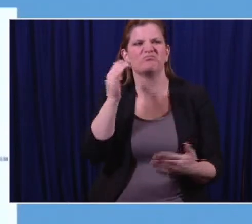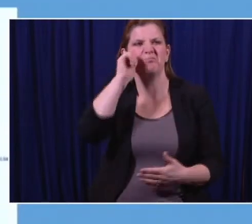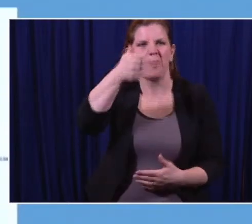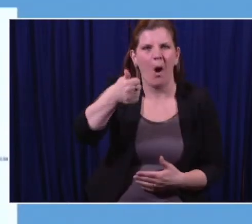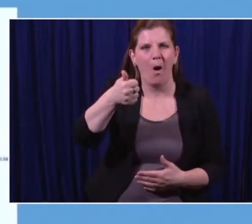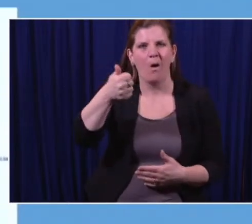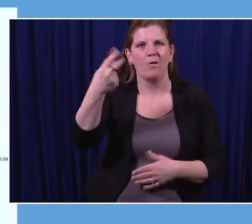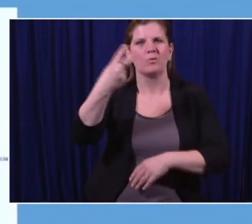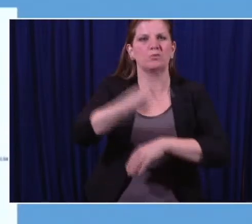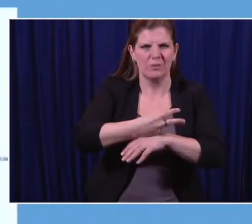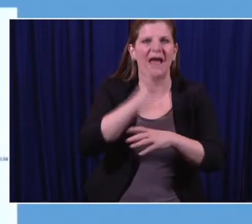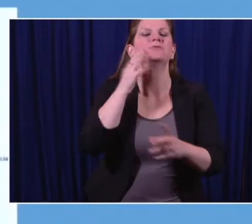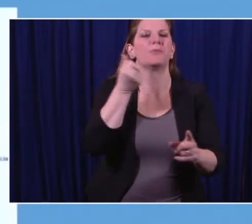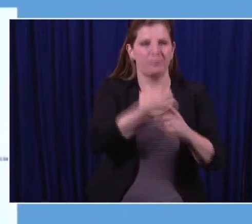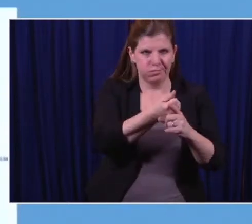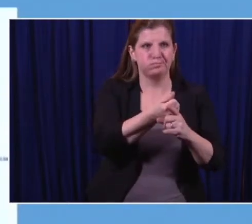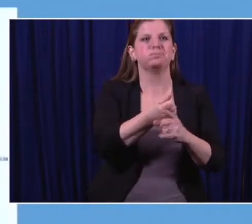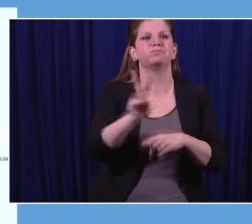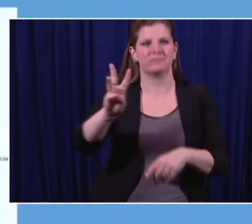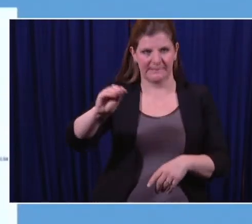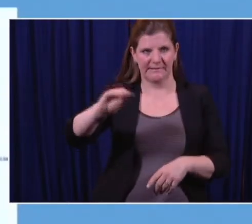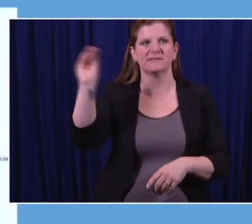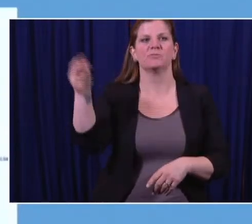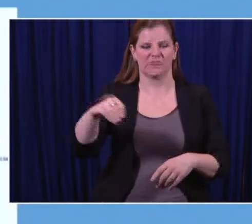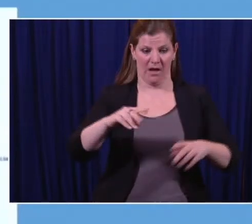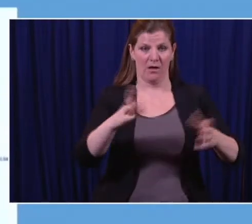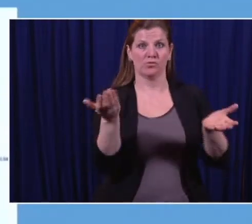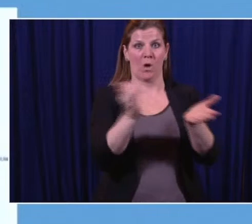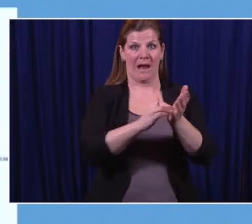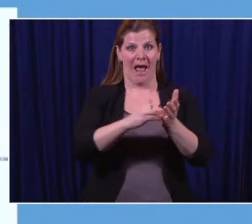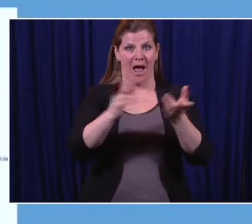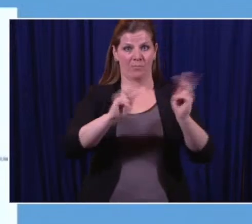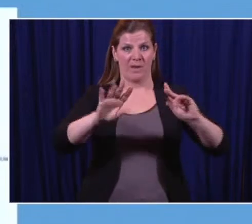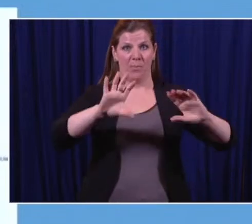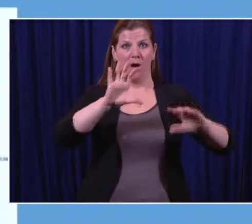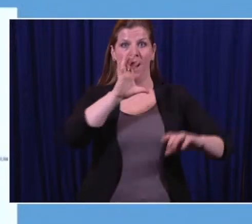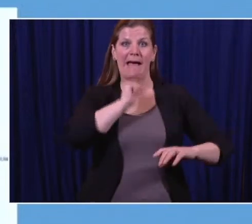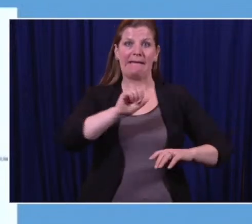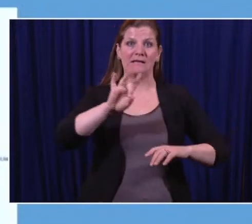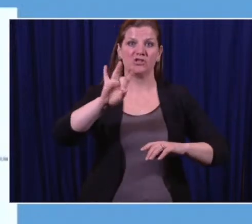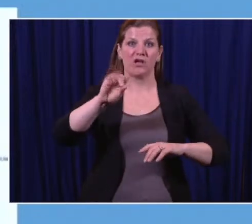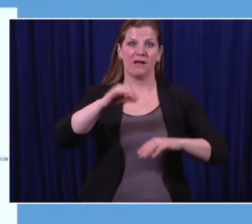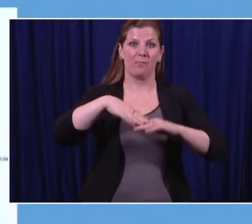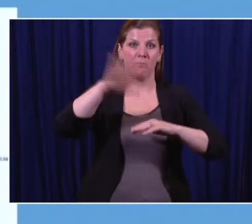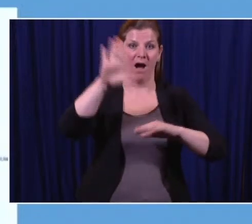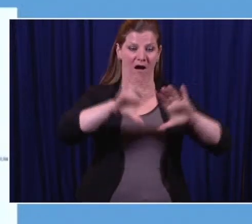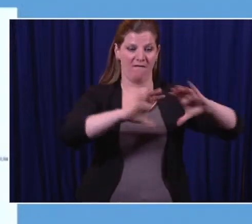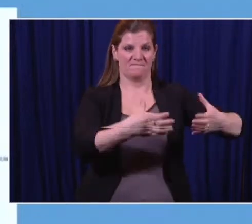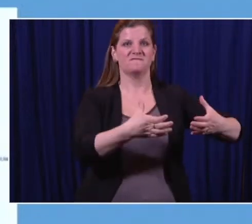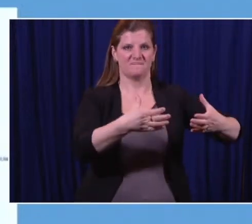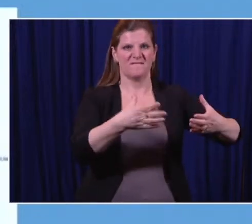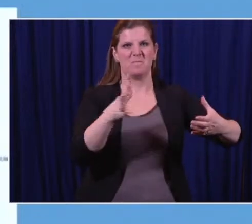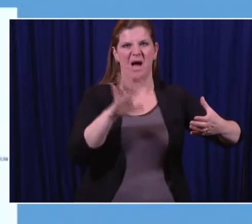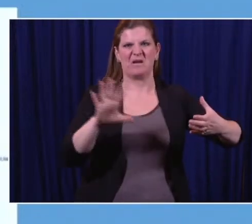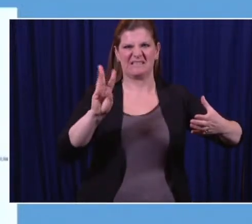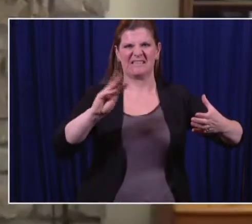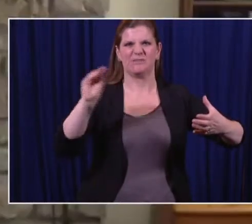those 80 years of age and older in Ohio have received their first vaccination. If you look at the